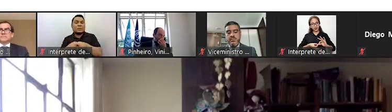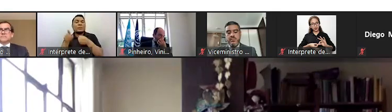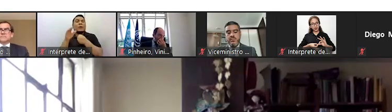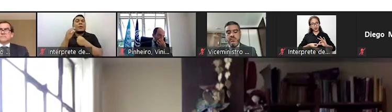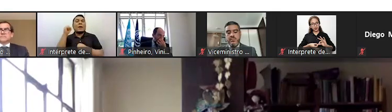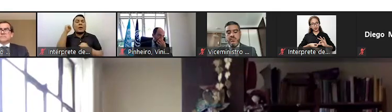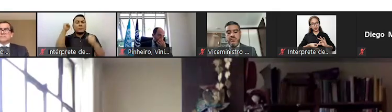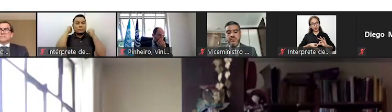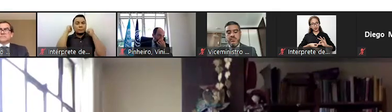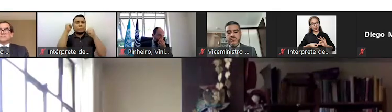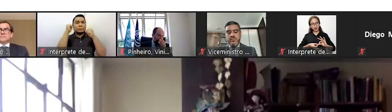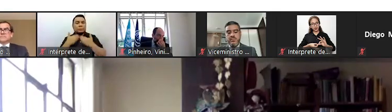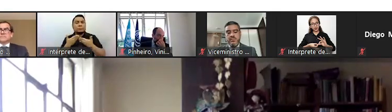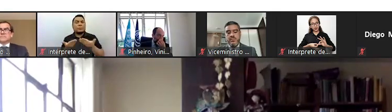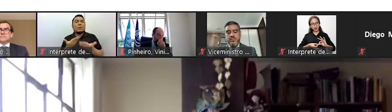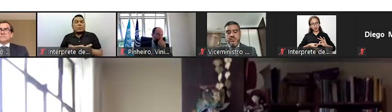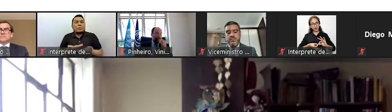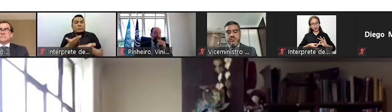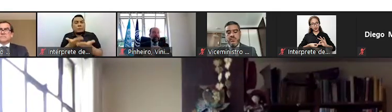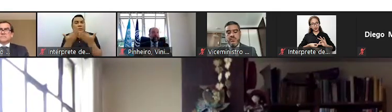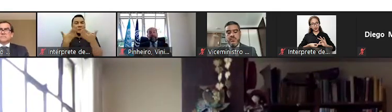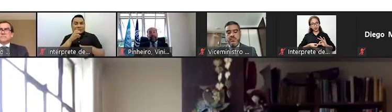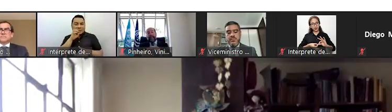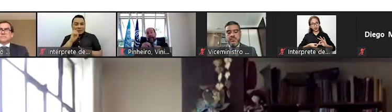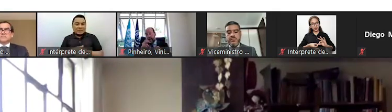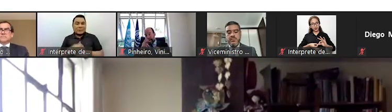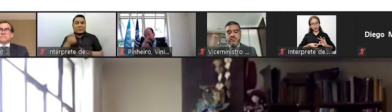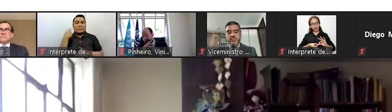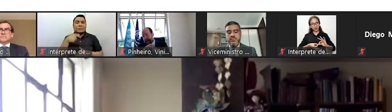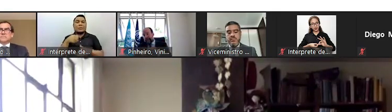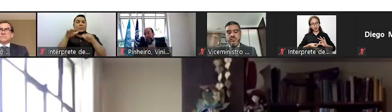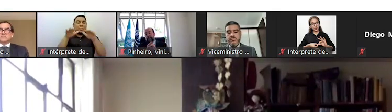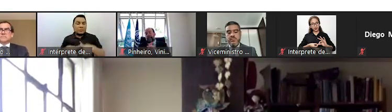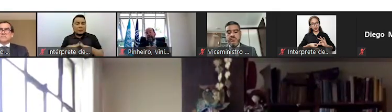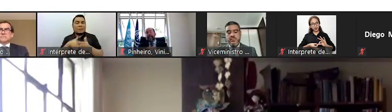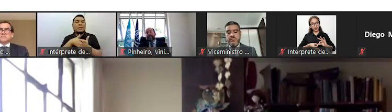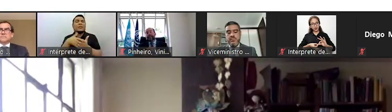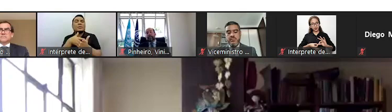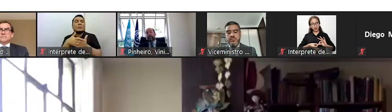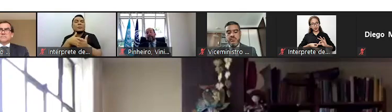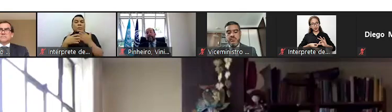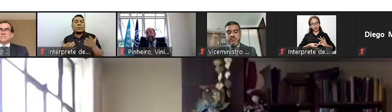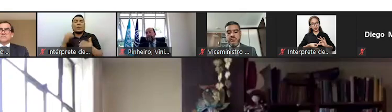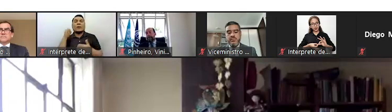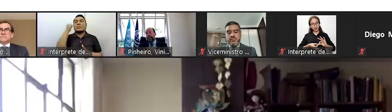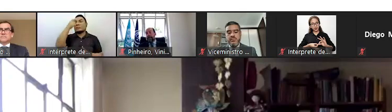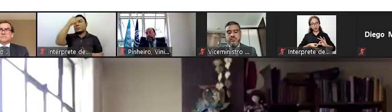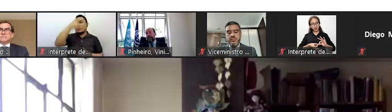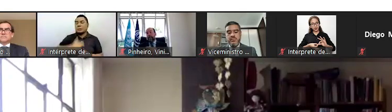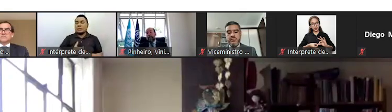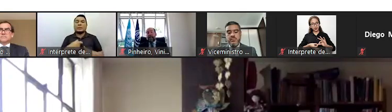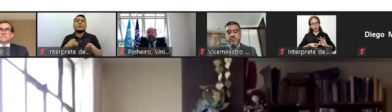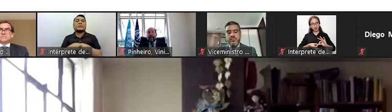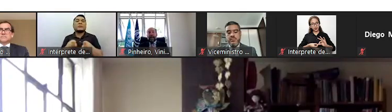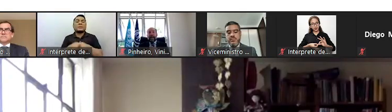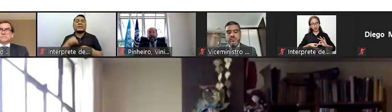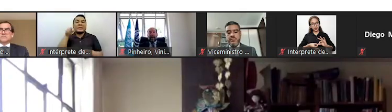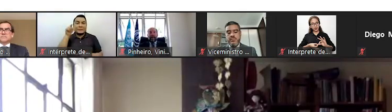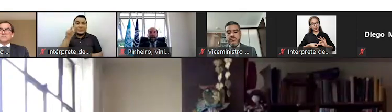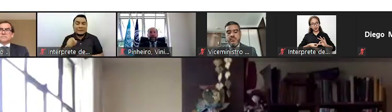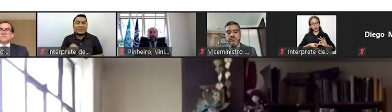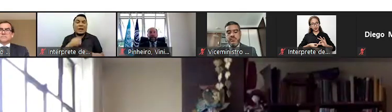mobilization and protest with proposals as we have said to reduce the infringement of human